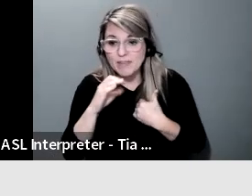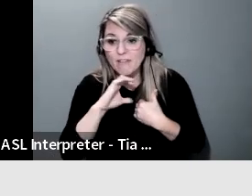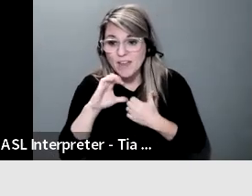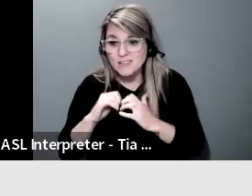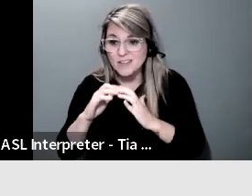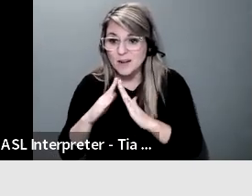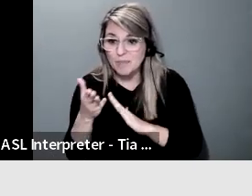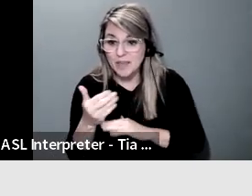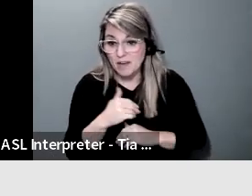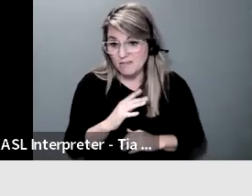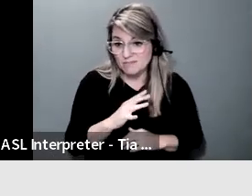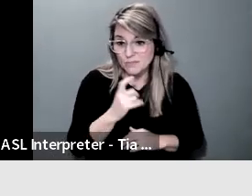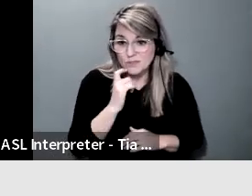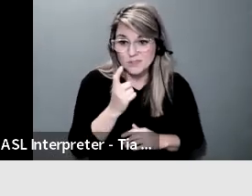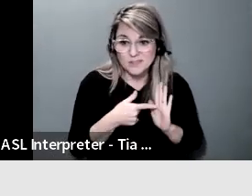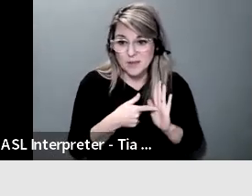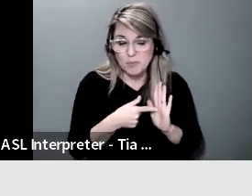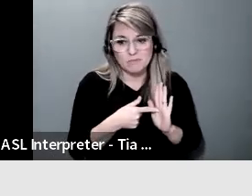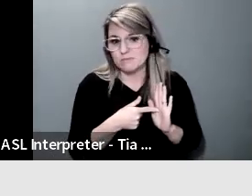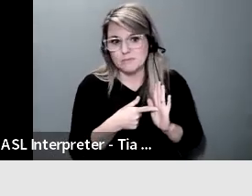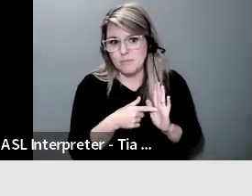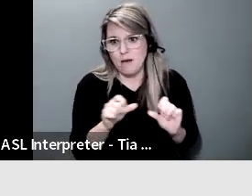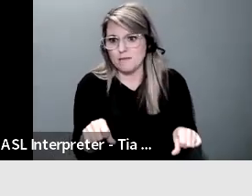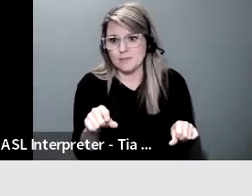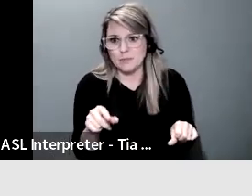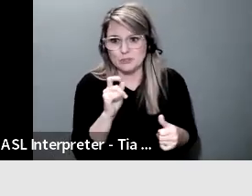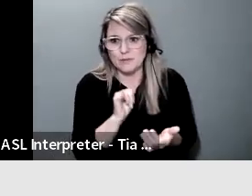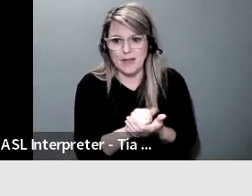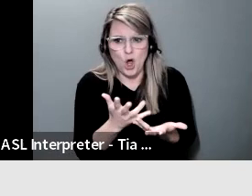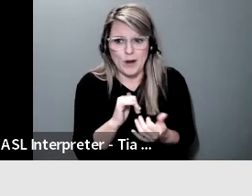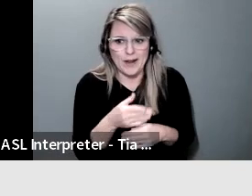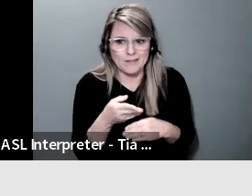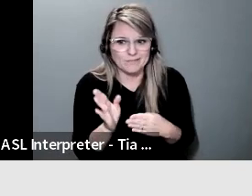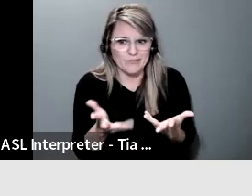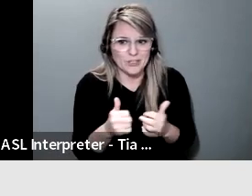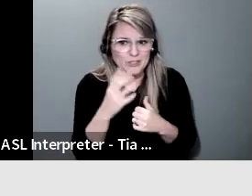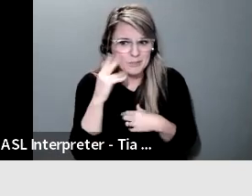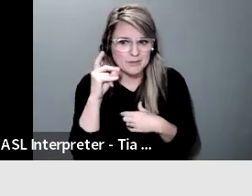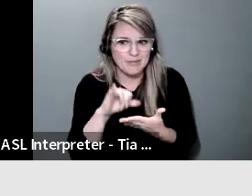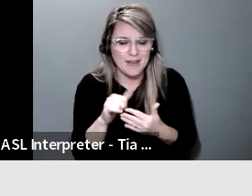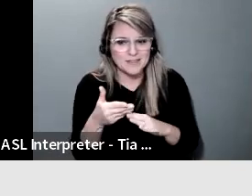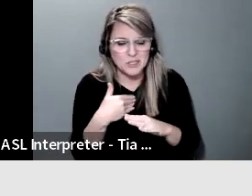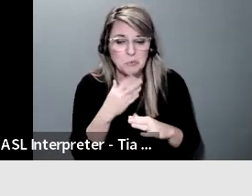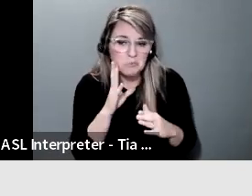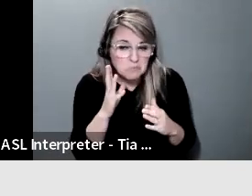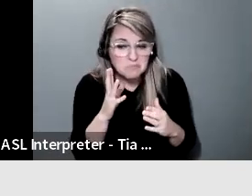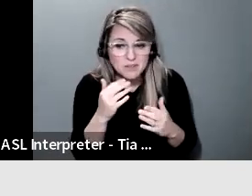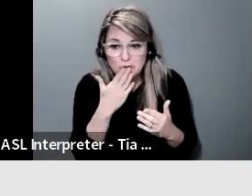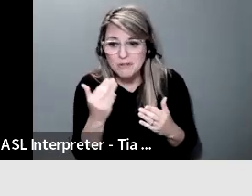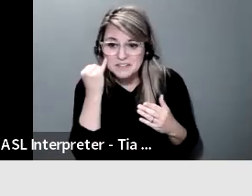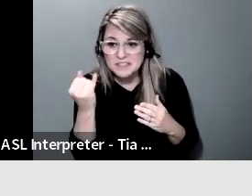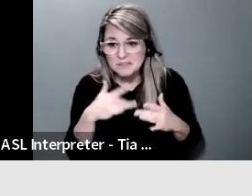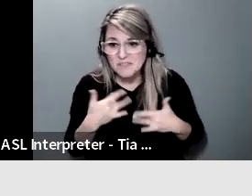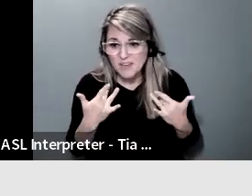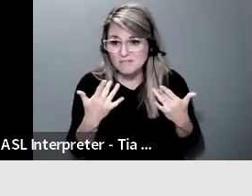presentation. So that's very possible. It's already been done. So, you know, that's something that we could do.